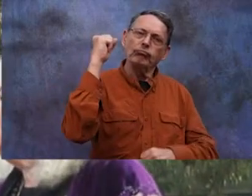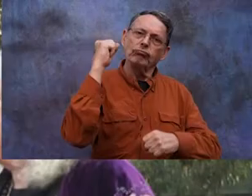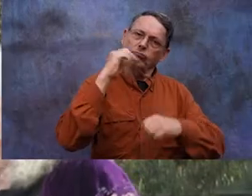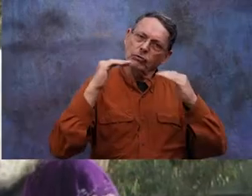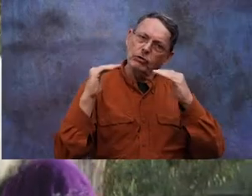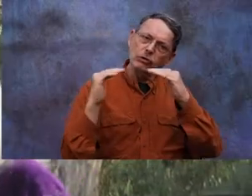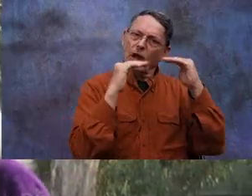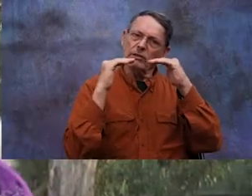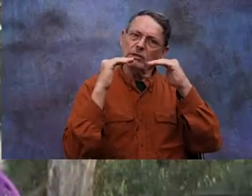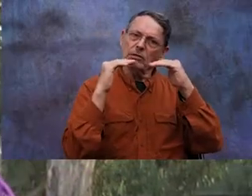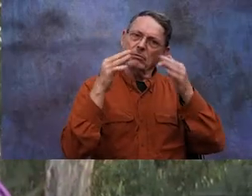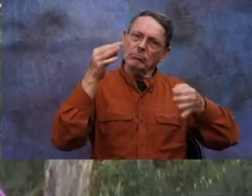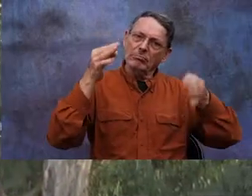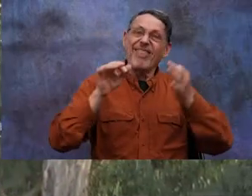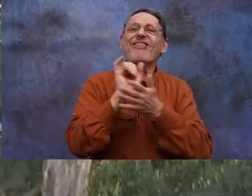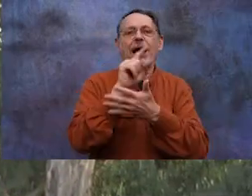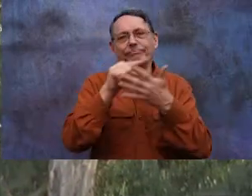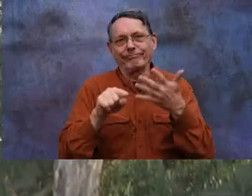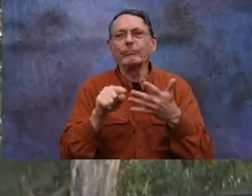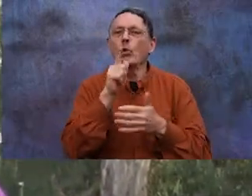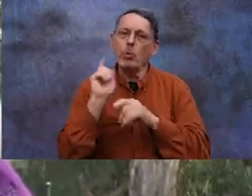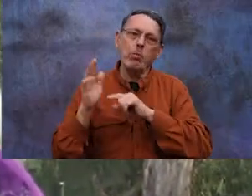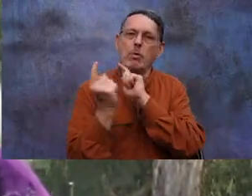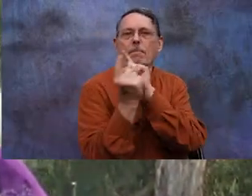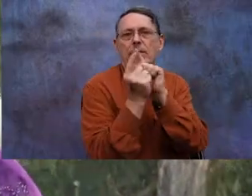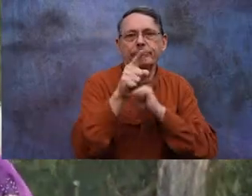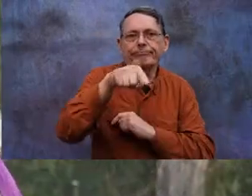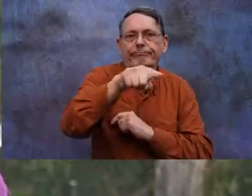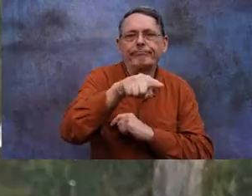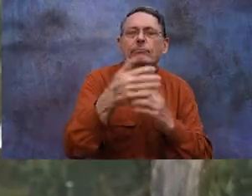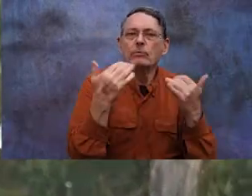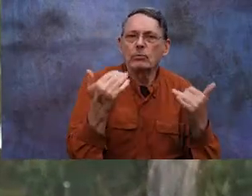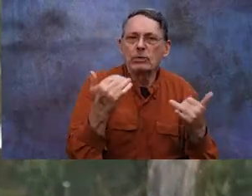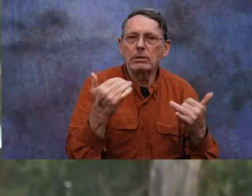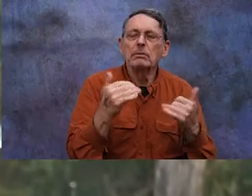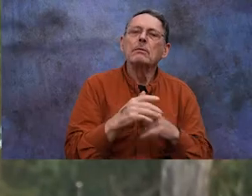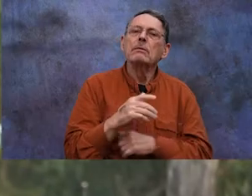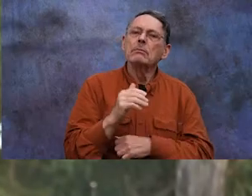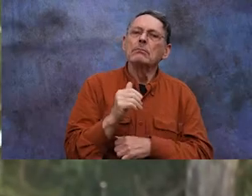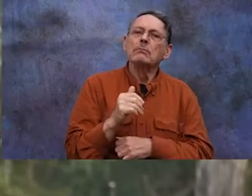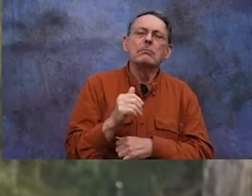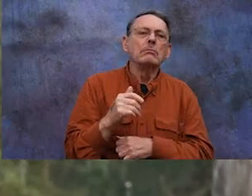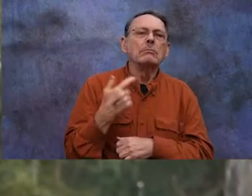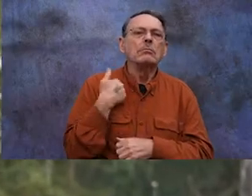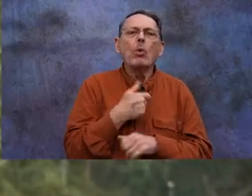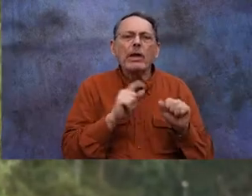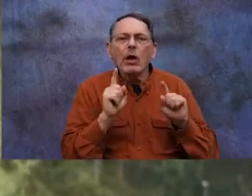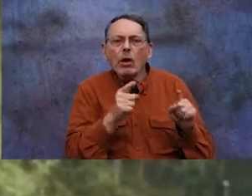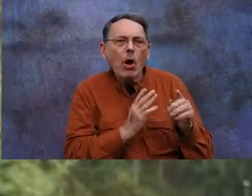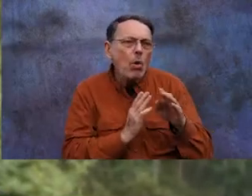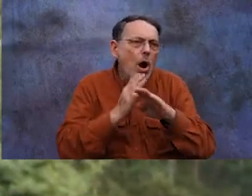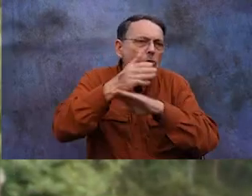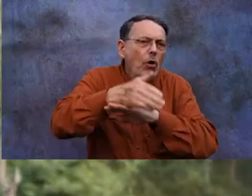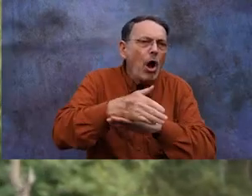Those are the ancestors we go to meet today. And I can take you across the sunless